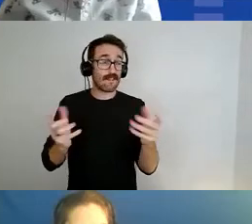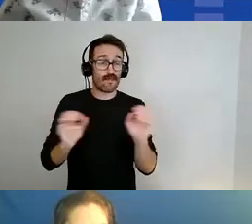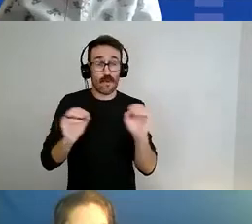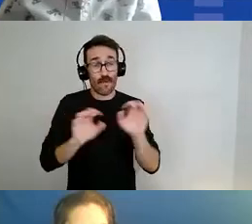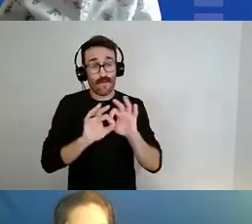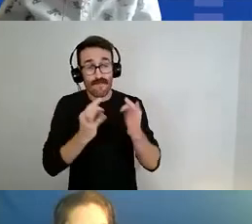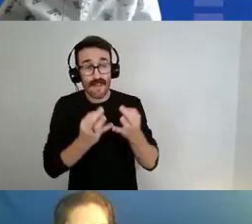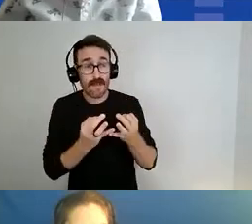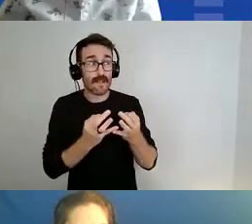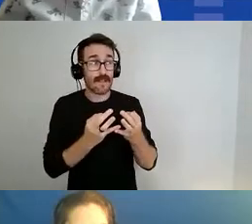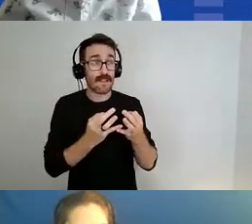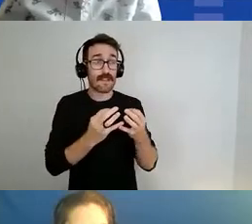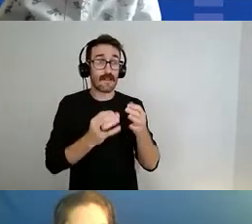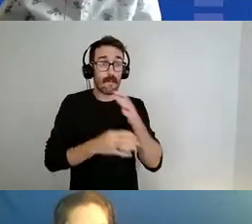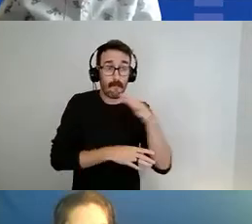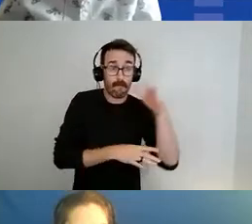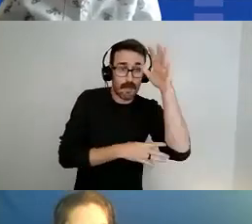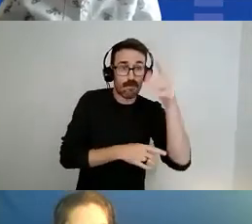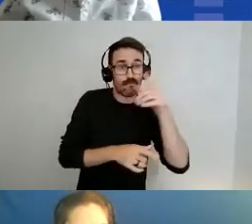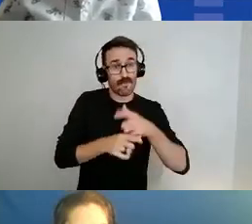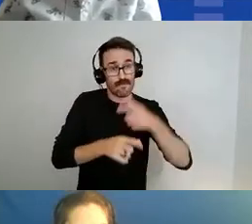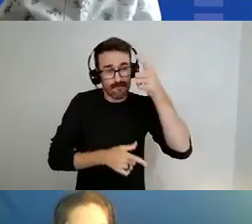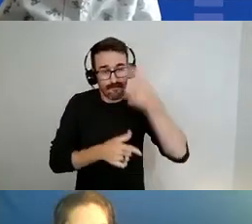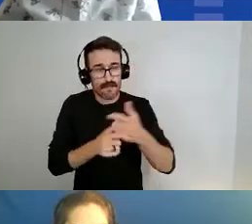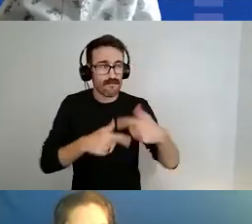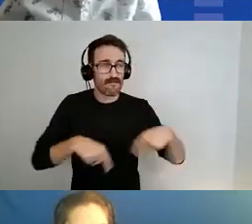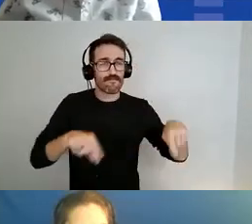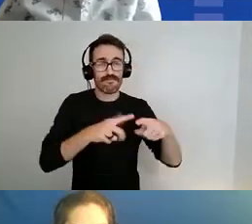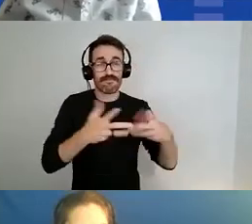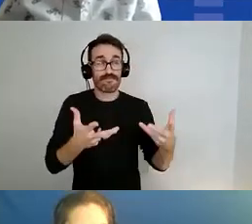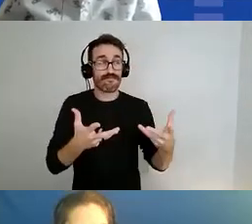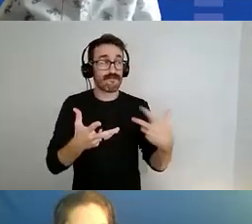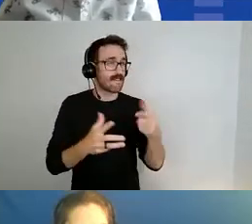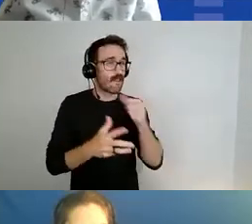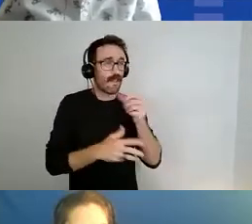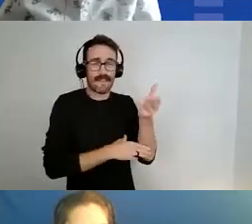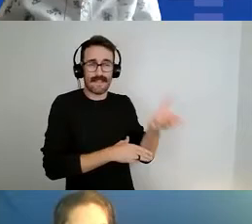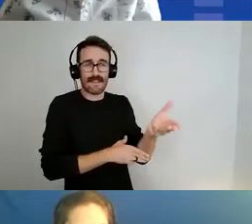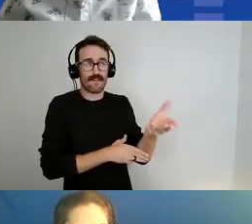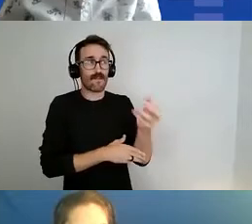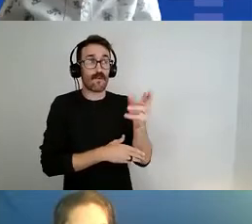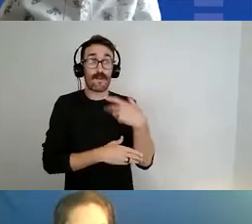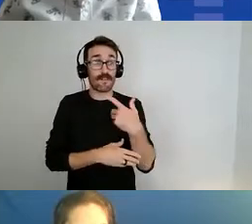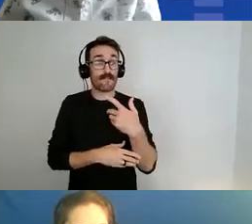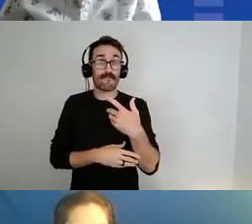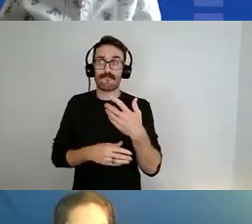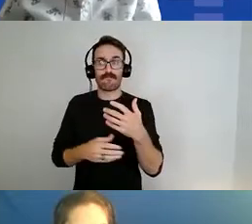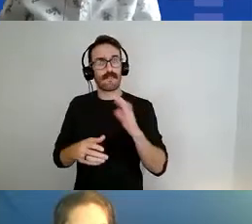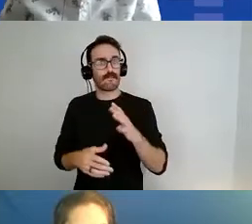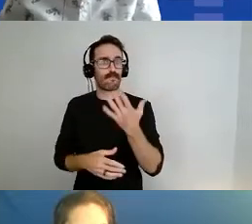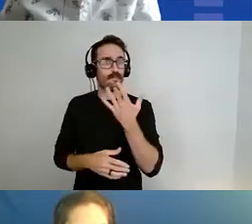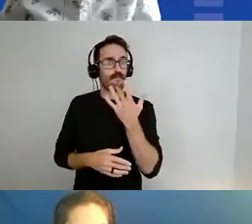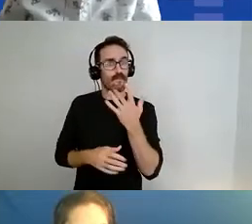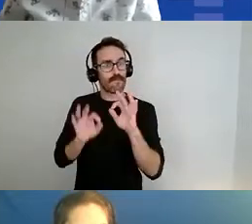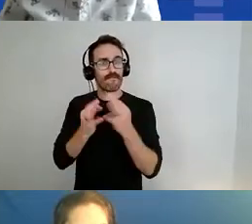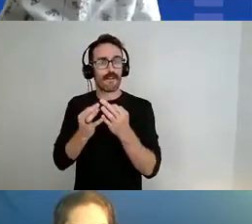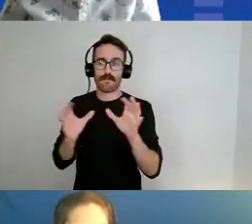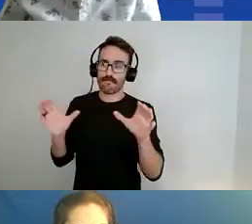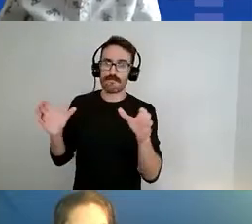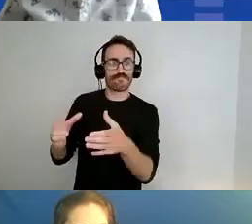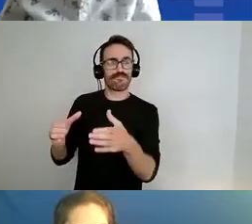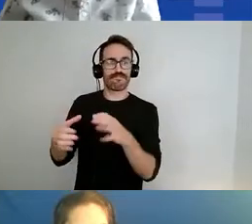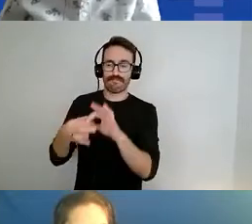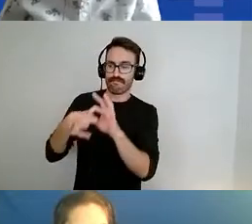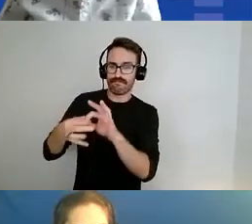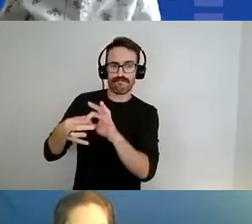of origin or those they grew up with, the presence or absence of chosen family, so others who they may